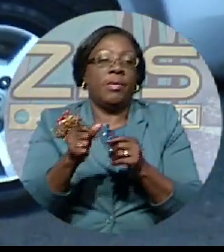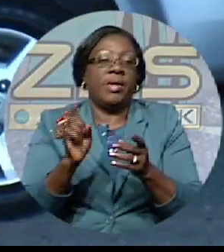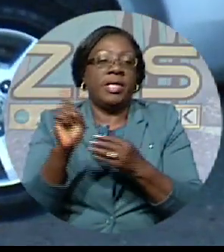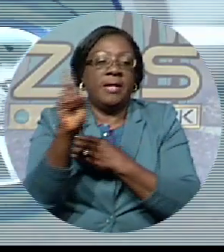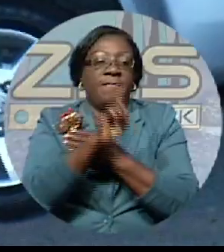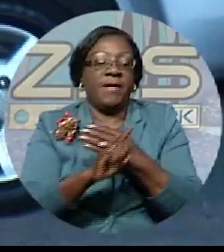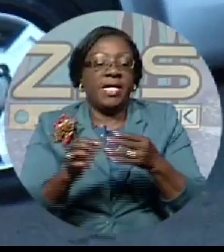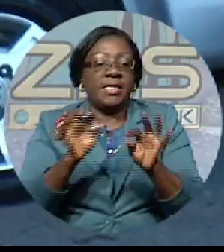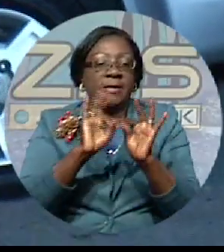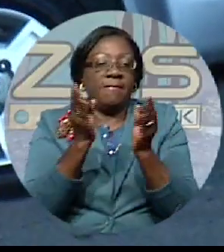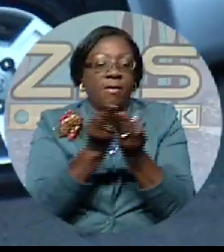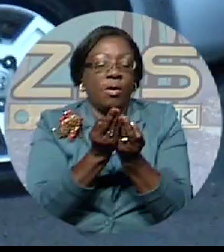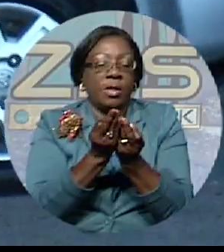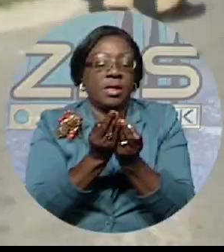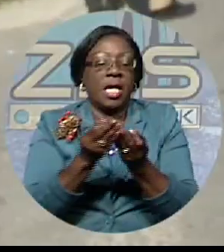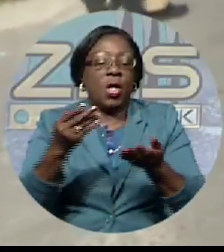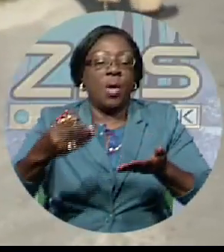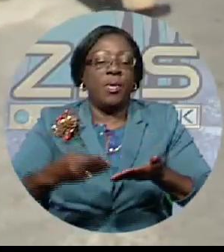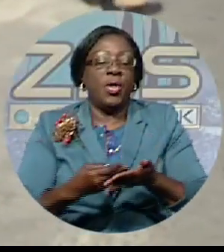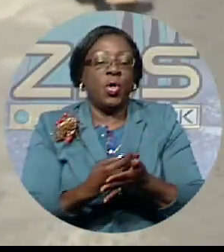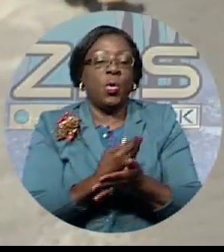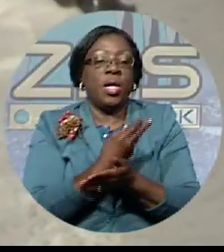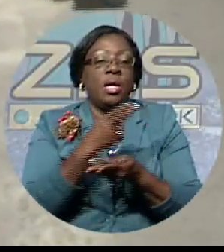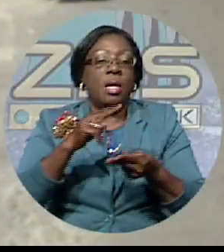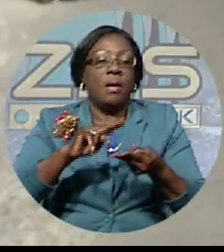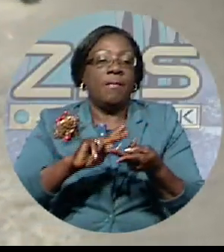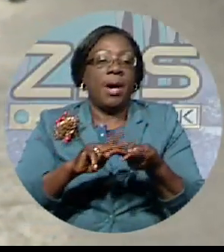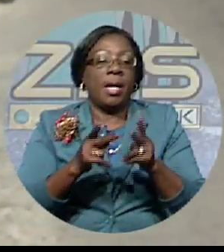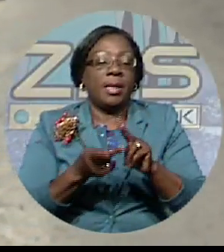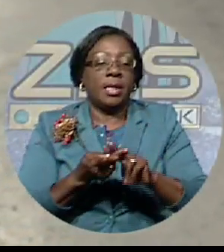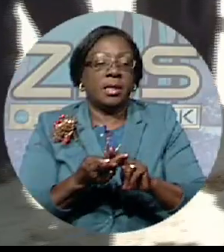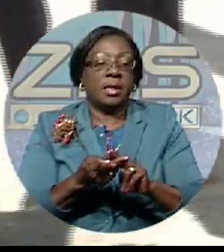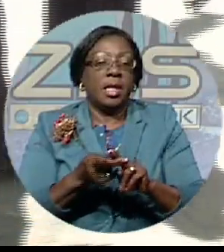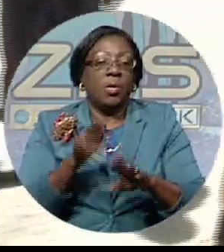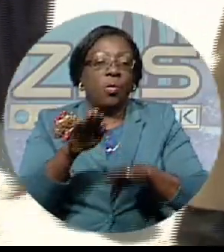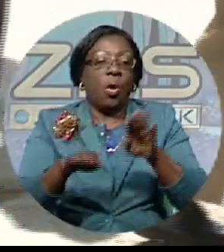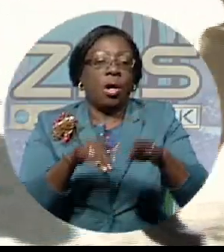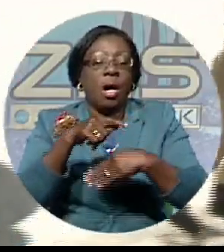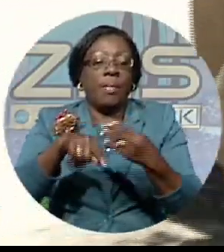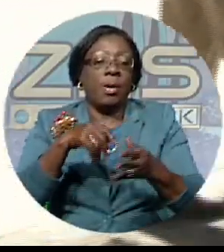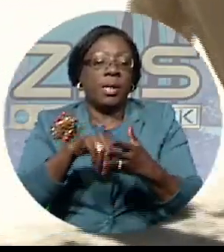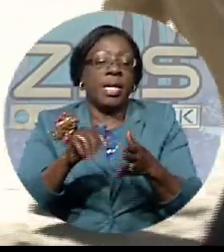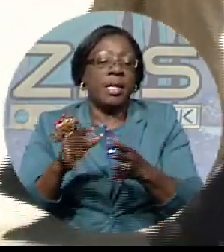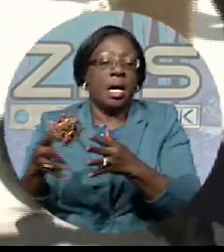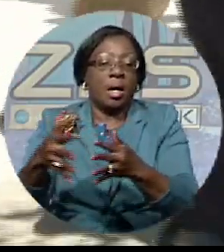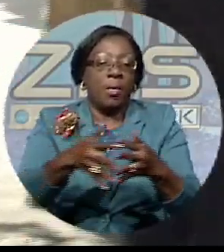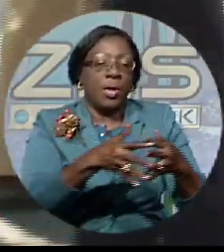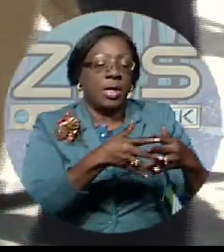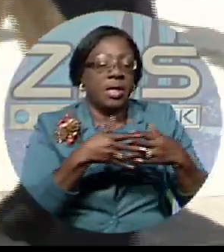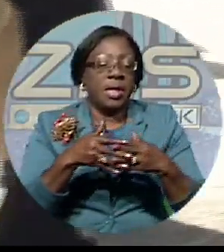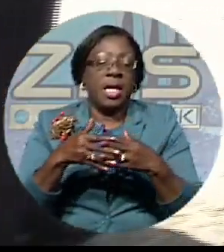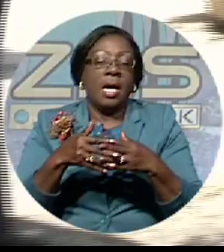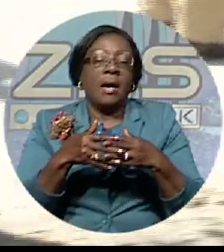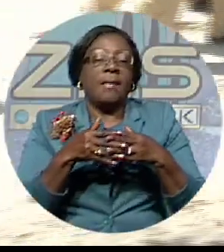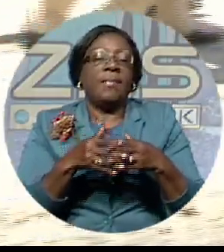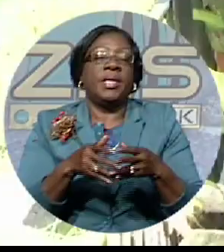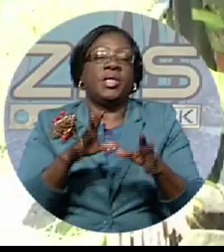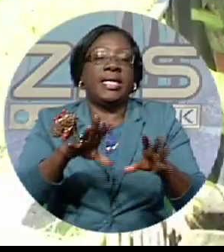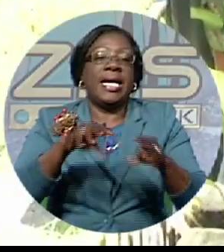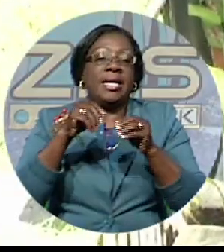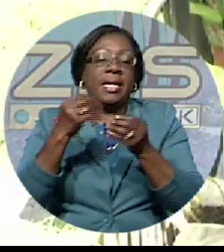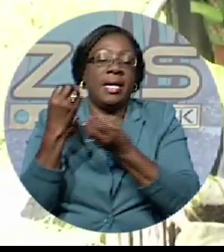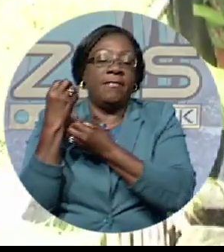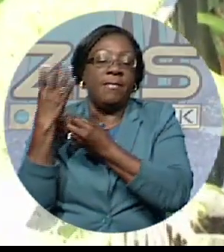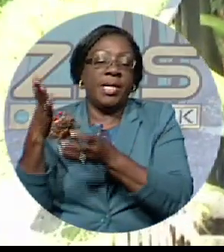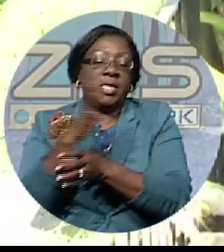and Urban Renewal Program counterparts, went door to door to not only canvass the community, but to give the public assurances that everything